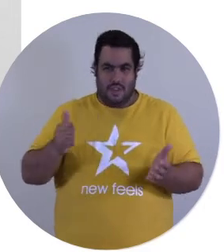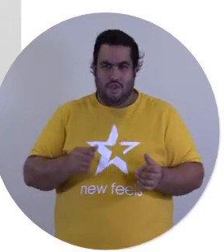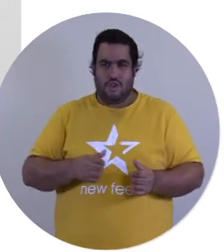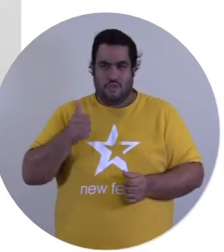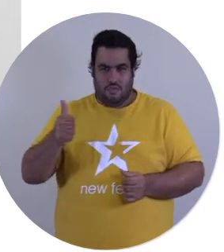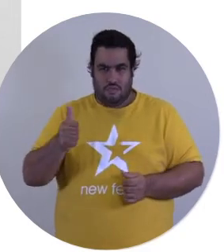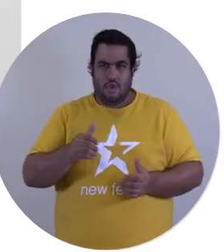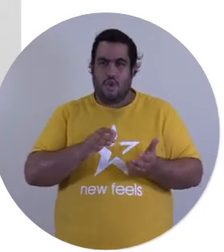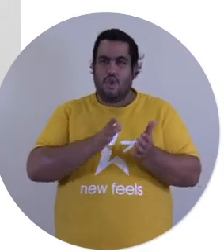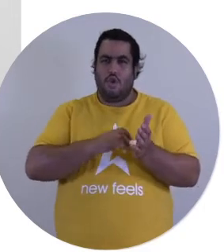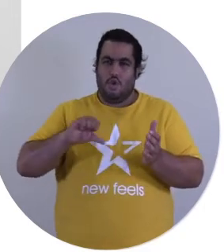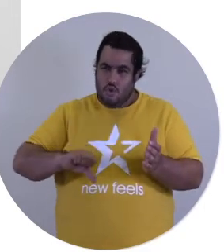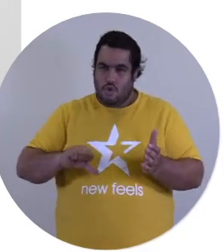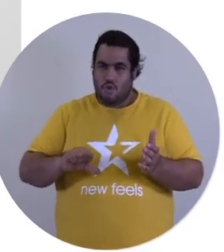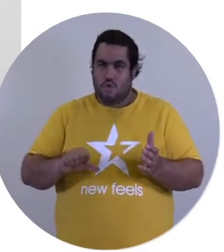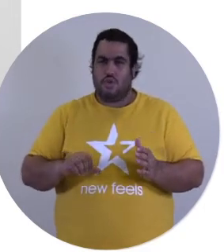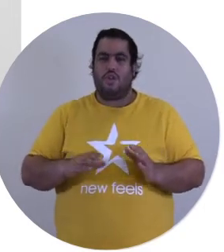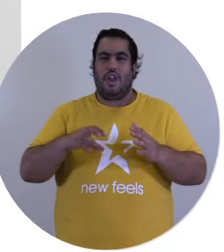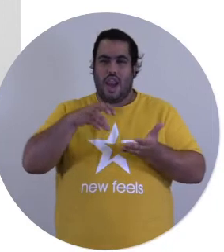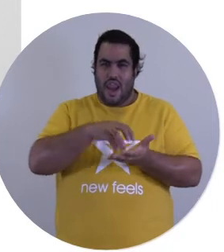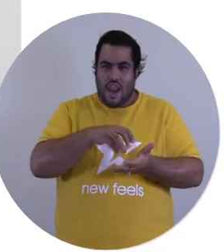living in a village or a country?